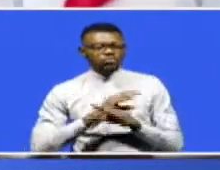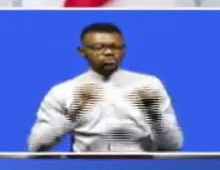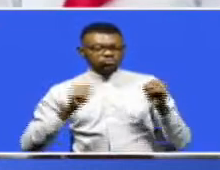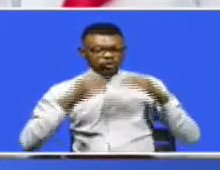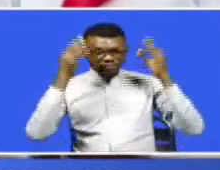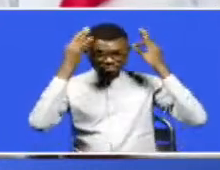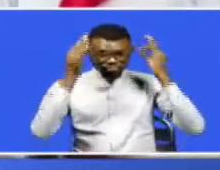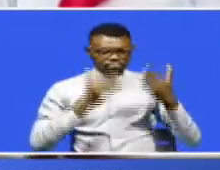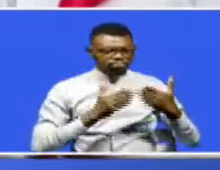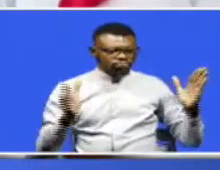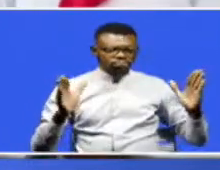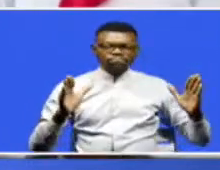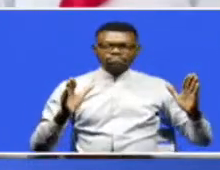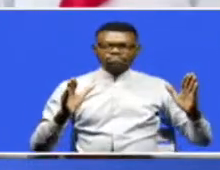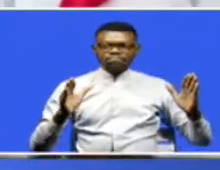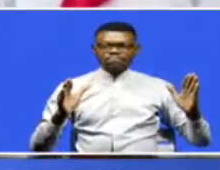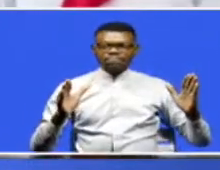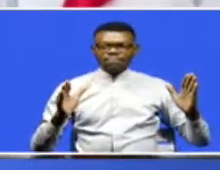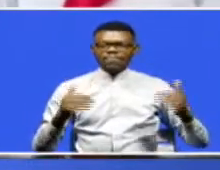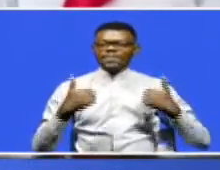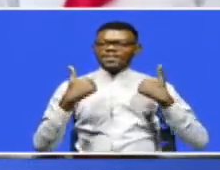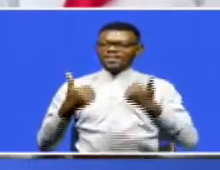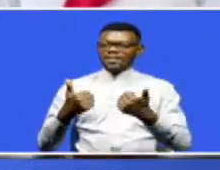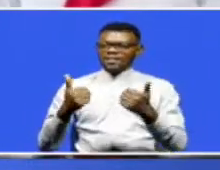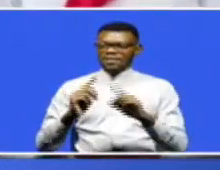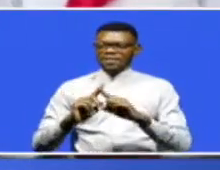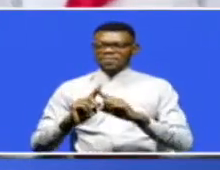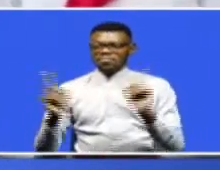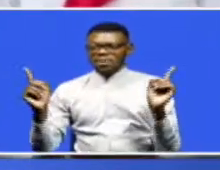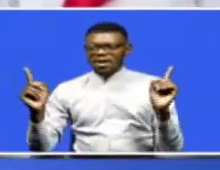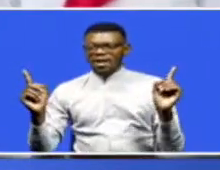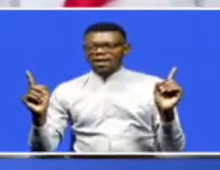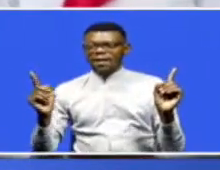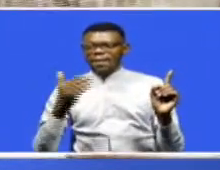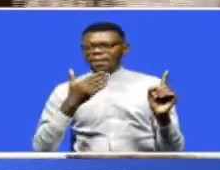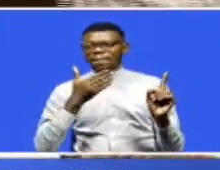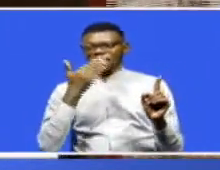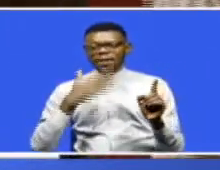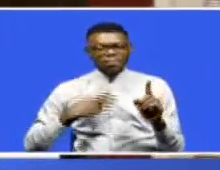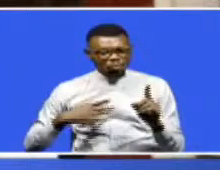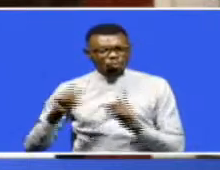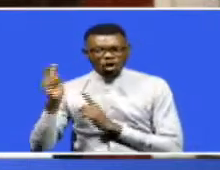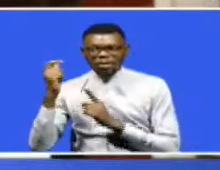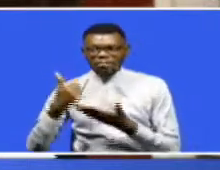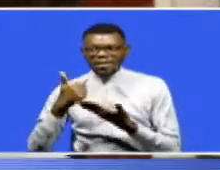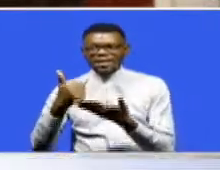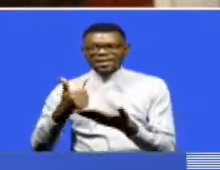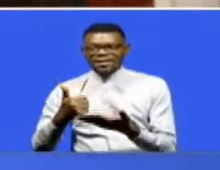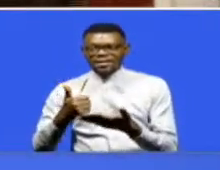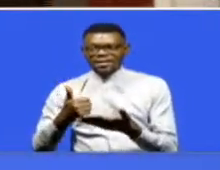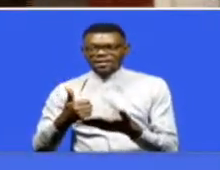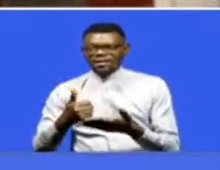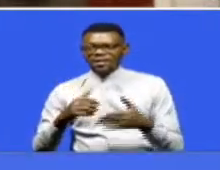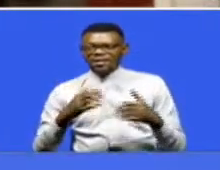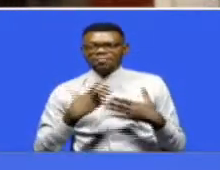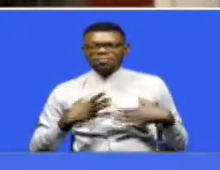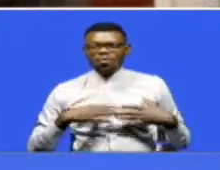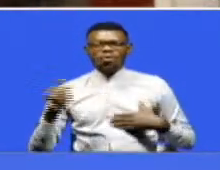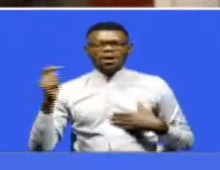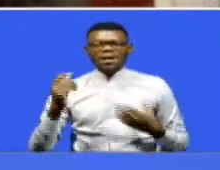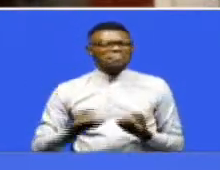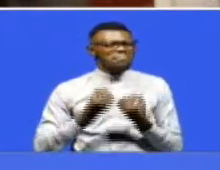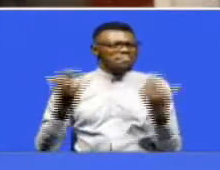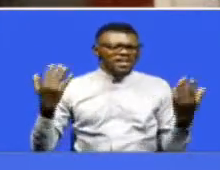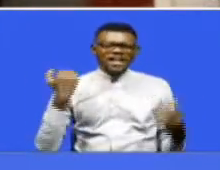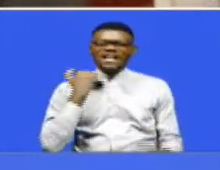vyema, ila ni wakati wa kupoza vidonda visivyoonekana miongoni mwa Wakenya. We have so many cases of suicide, cases